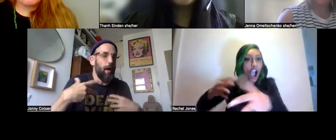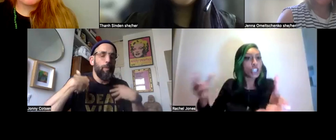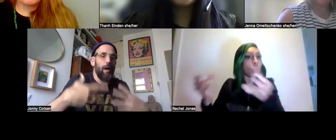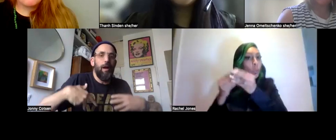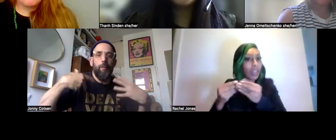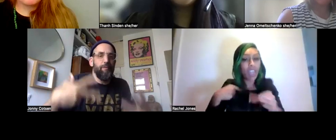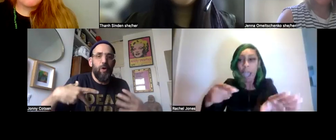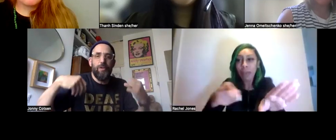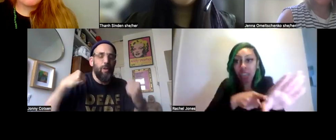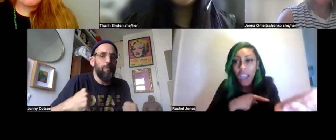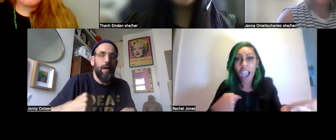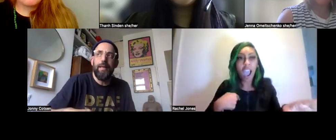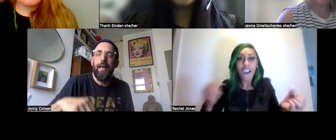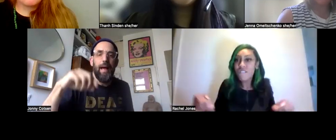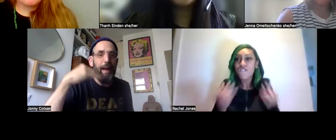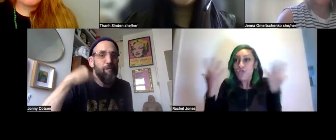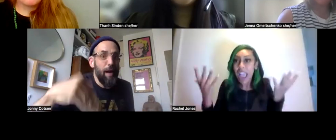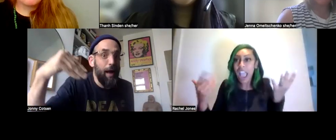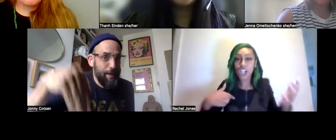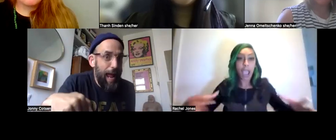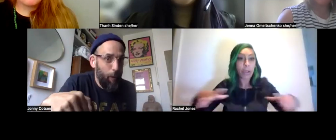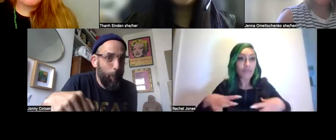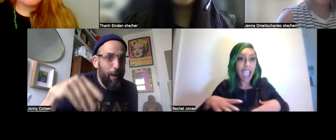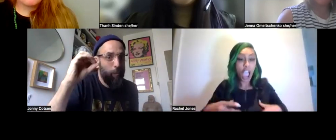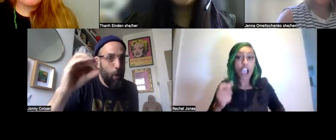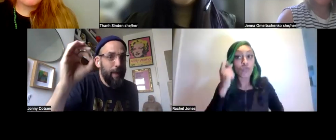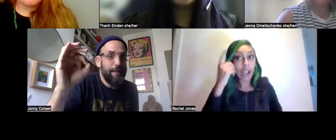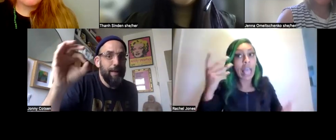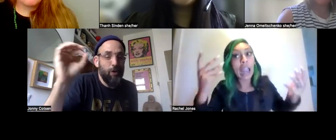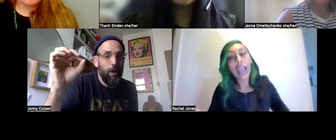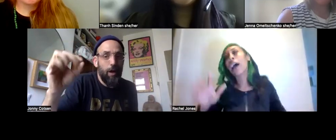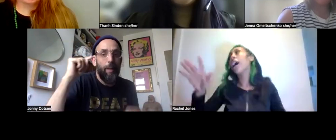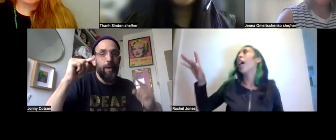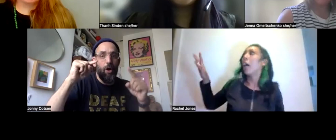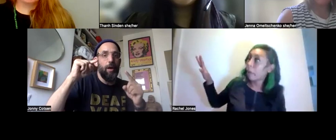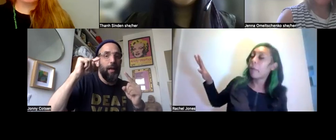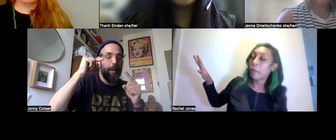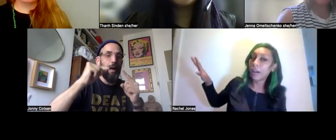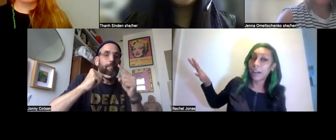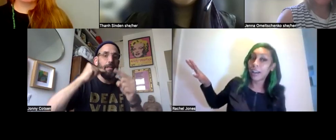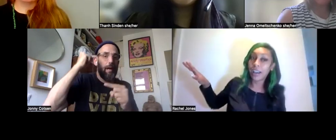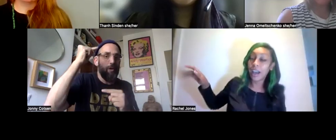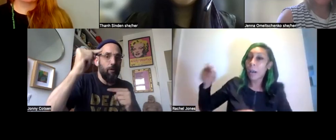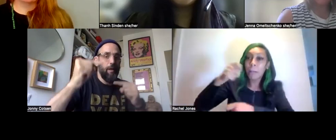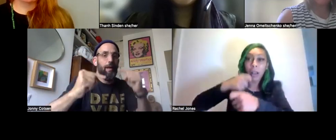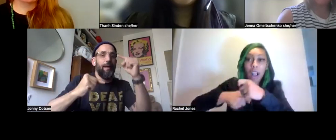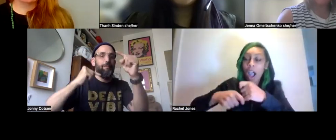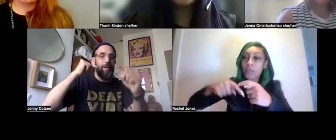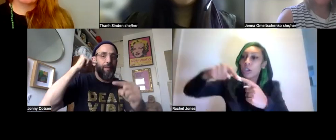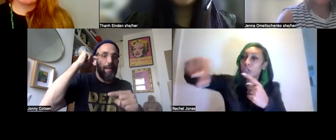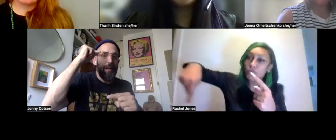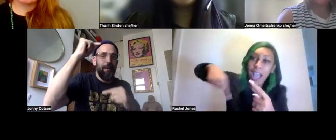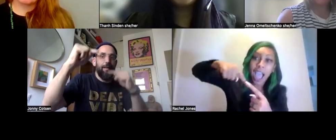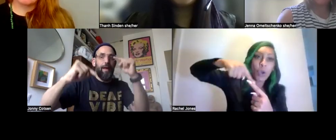know, I was young, I was fresh, I was ready. And I realized now why they said good luck, because it becomes a cycle.